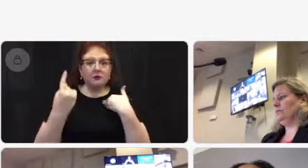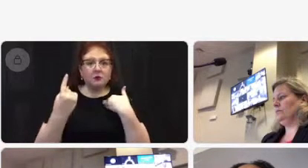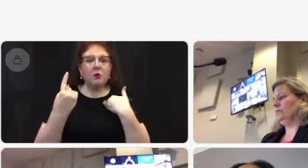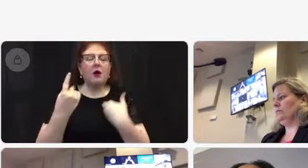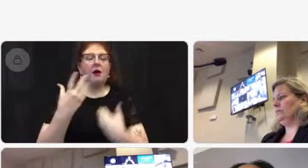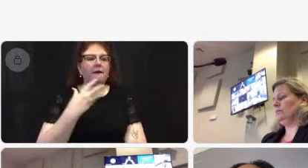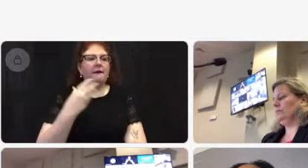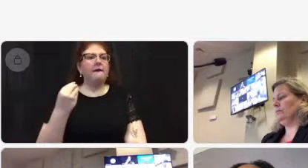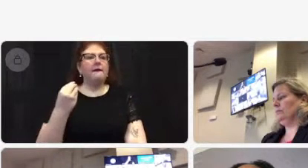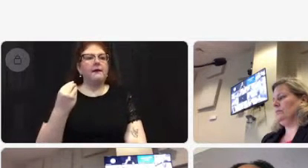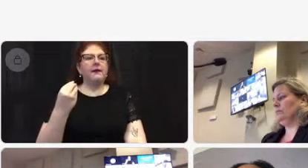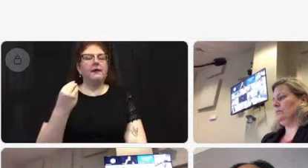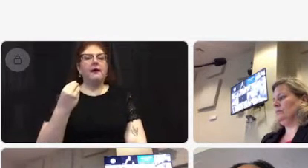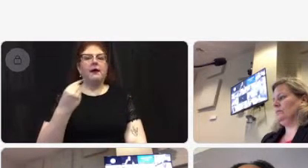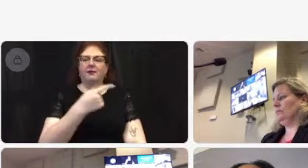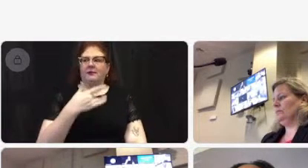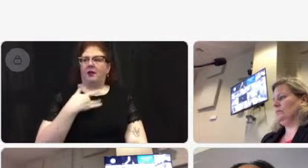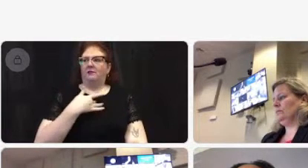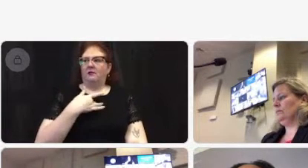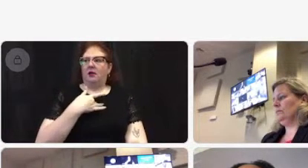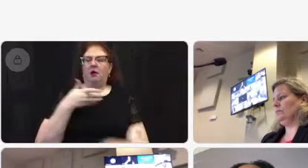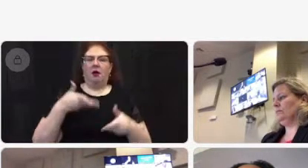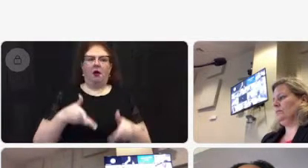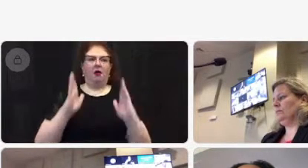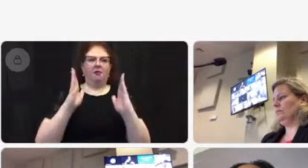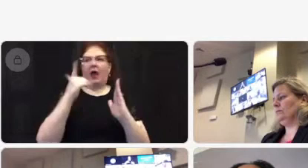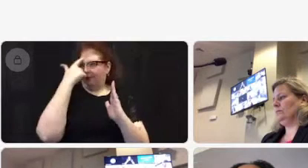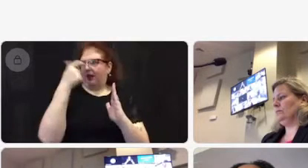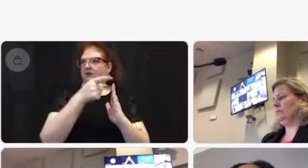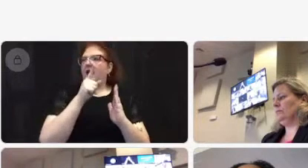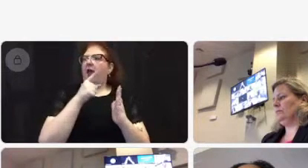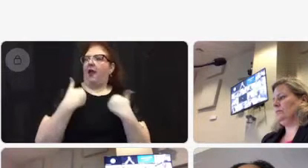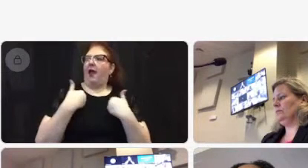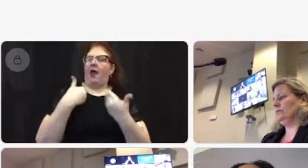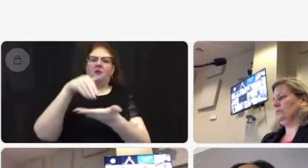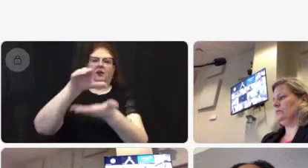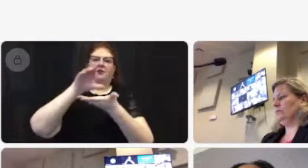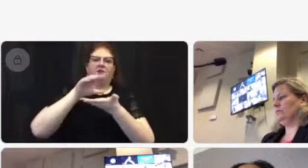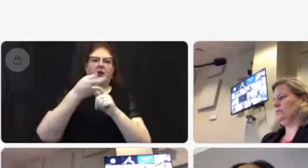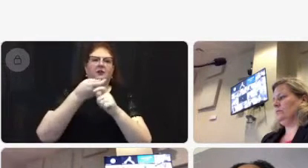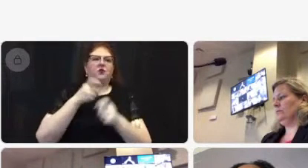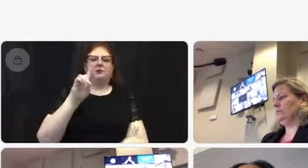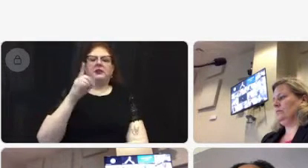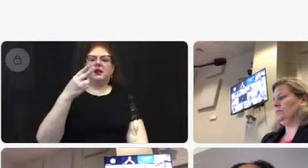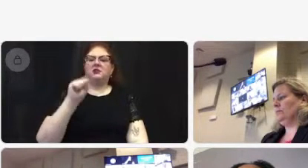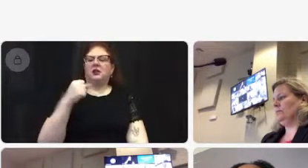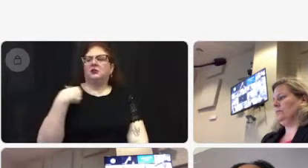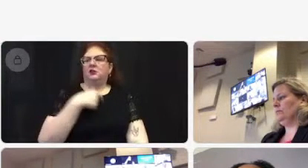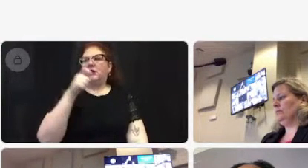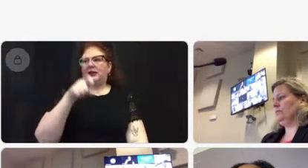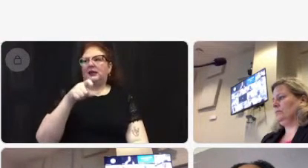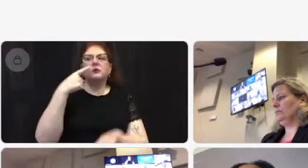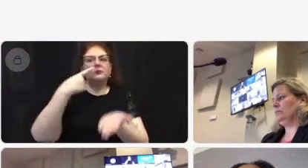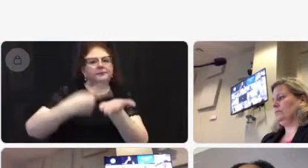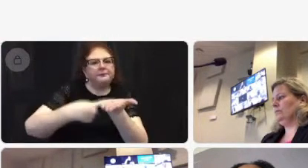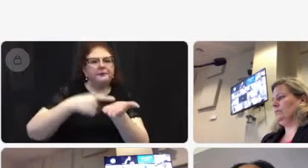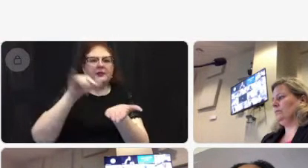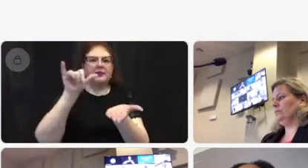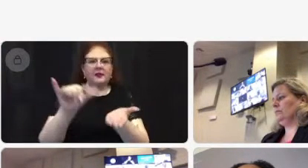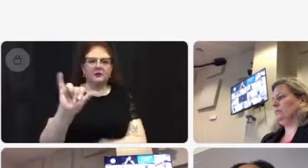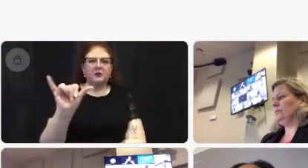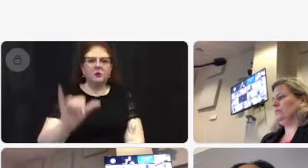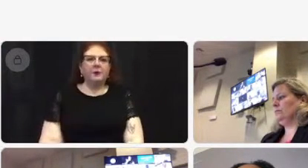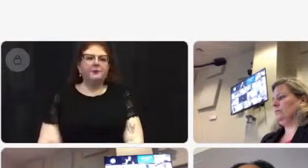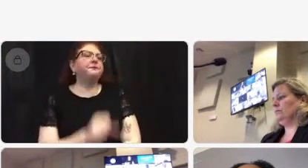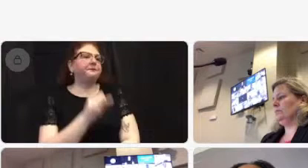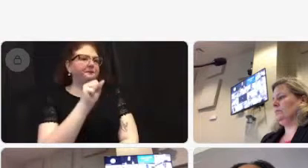and they think that they're allowed because they are funded by DHS. But I would like for us to also look at those.